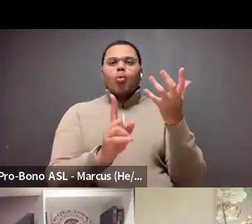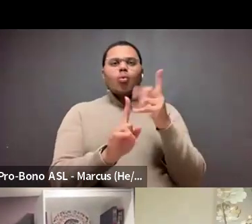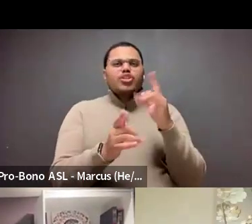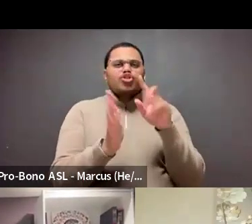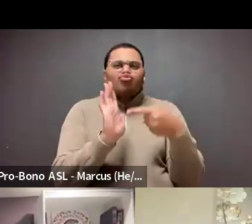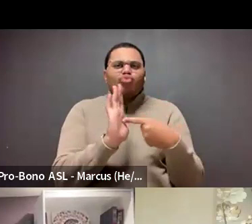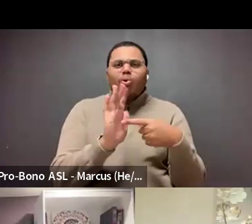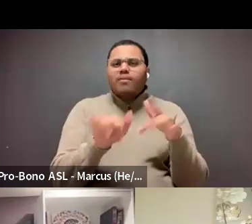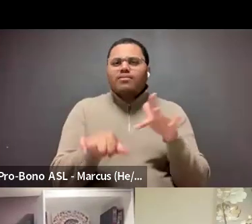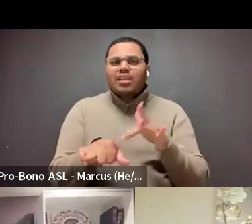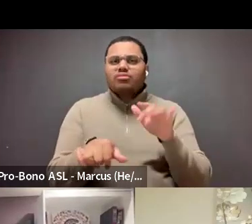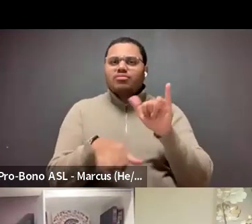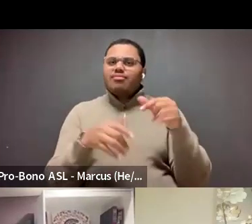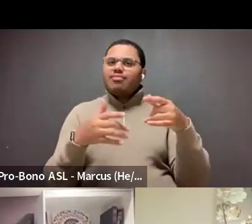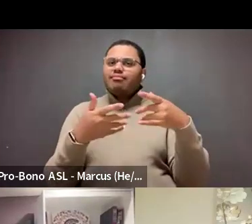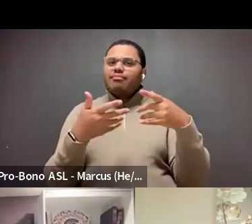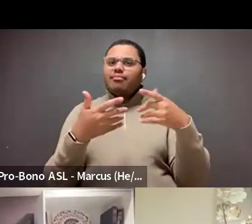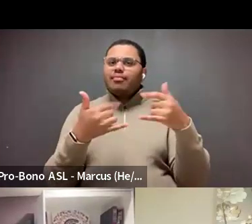where, you know, and Dr. A would come up and